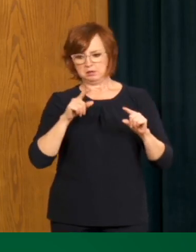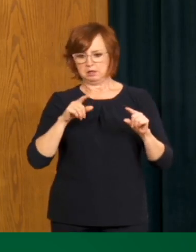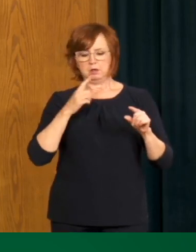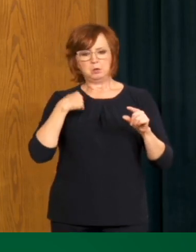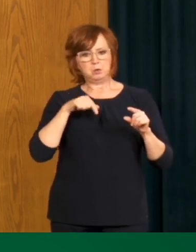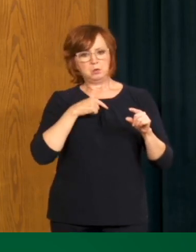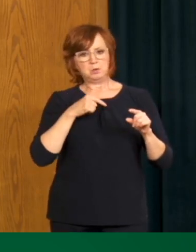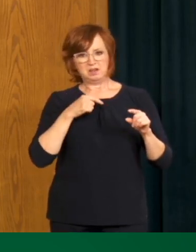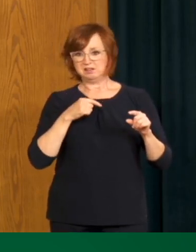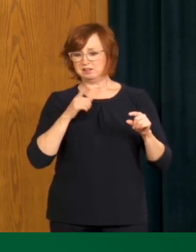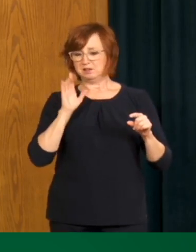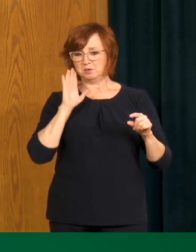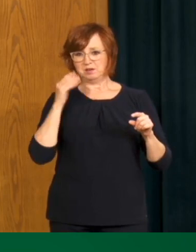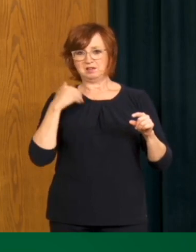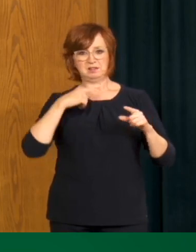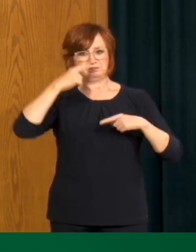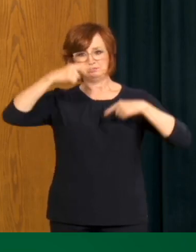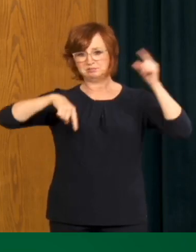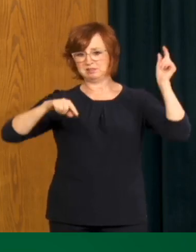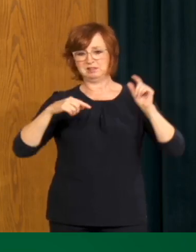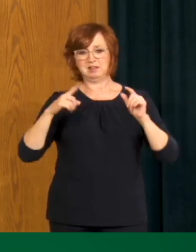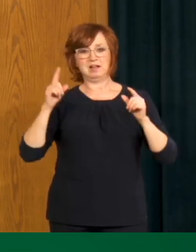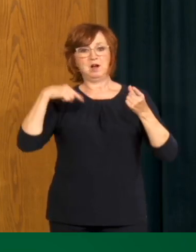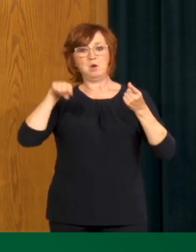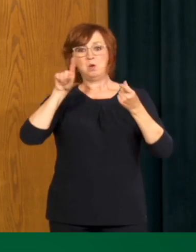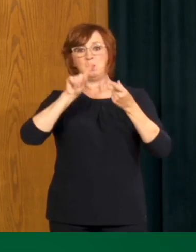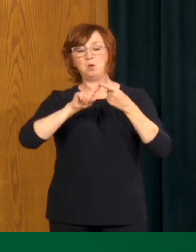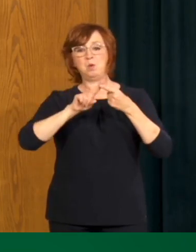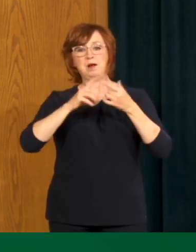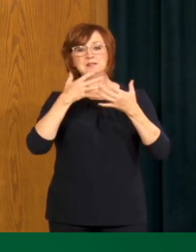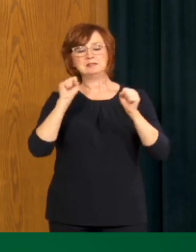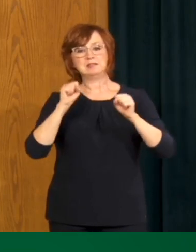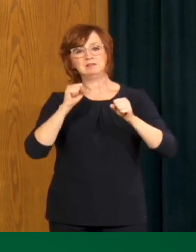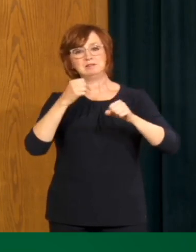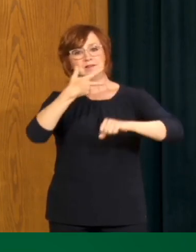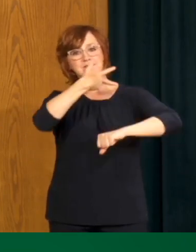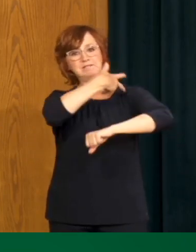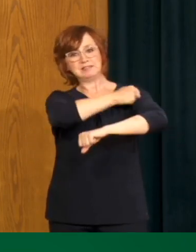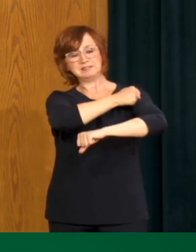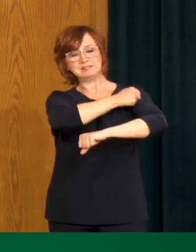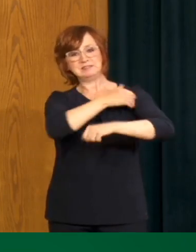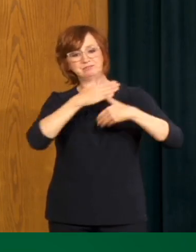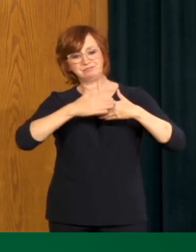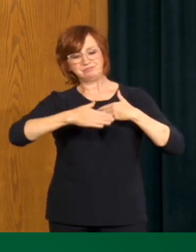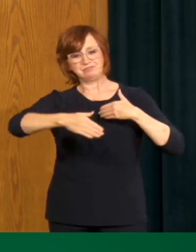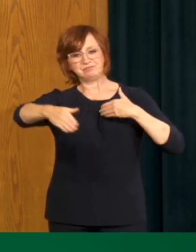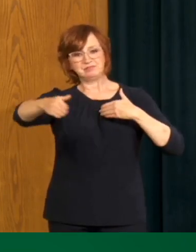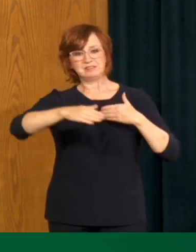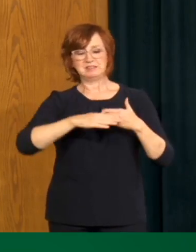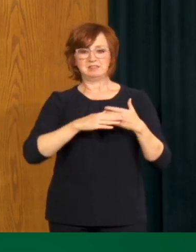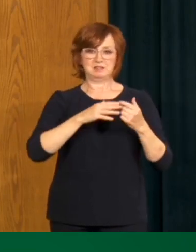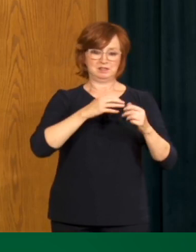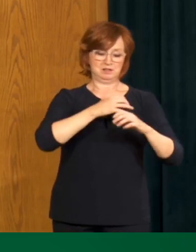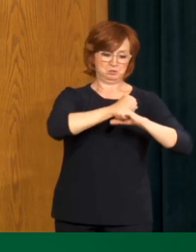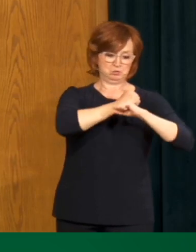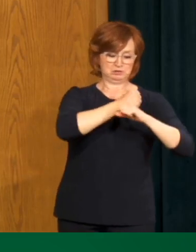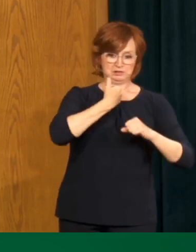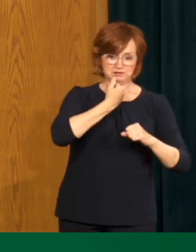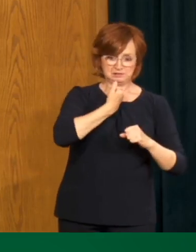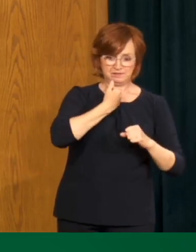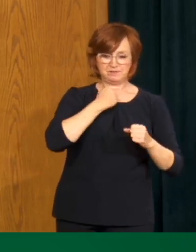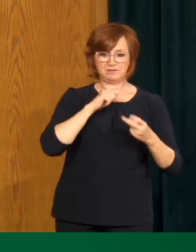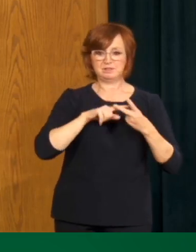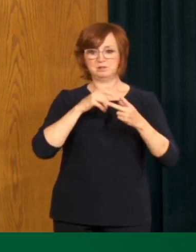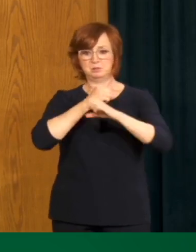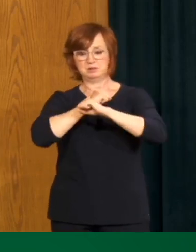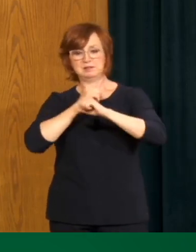have a vaccine, and we need to ensure that we're protecting not only ourselves but our family, and most importantly those that are